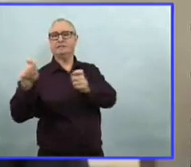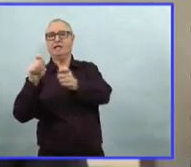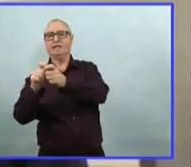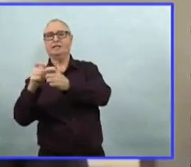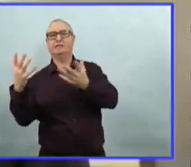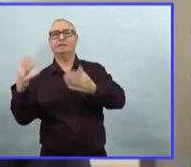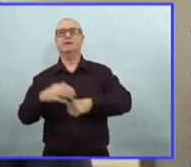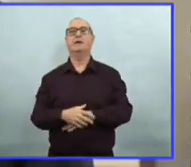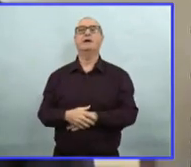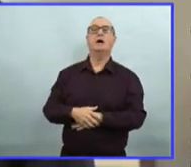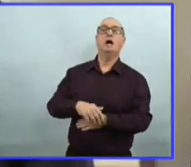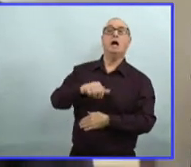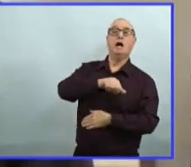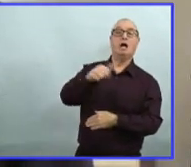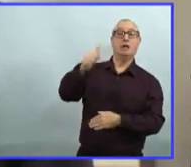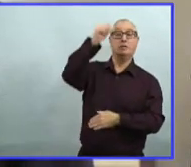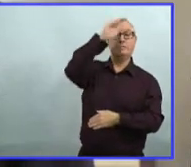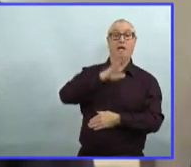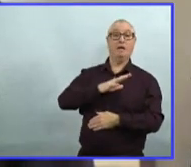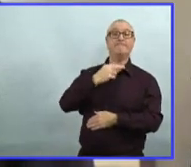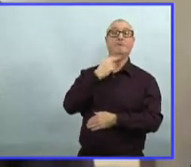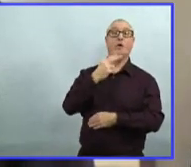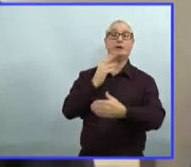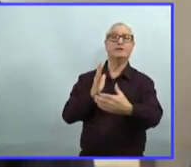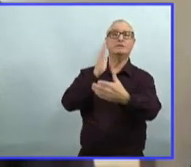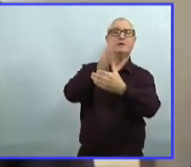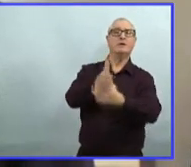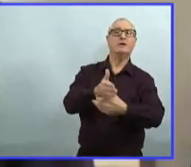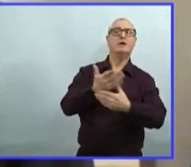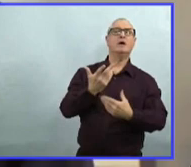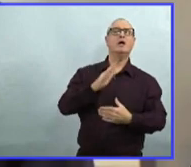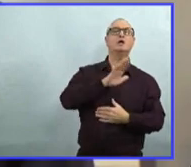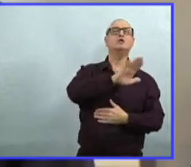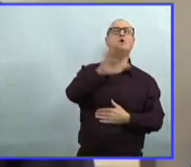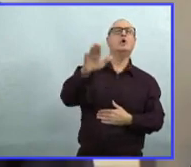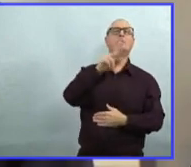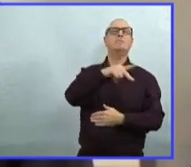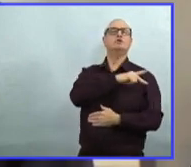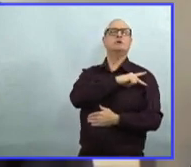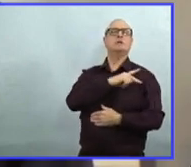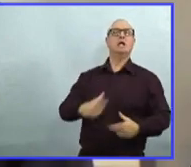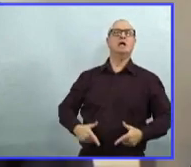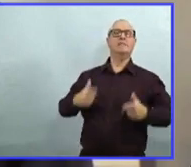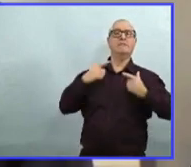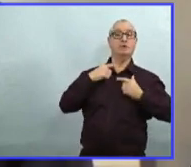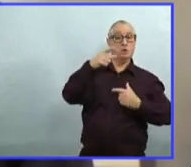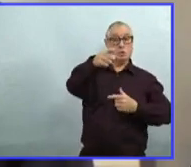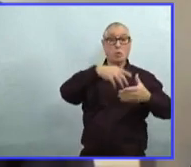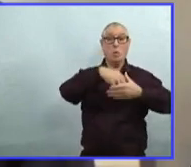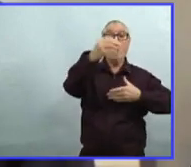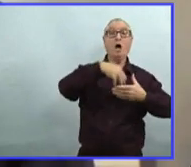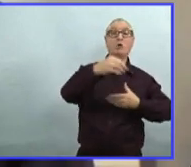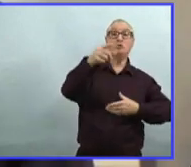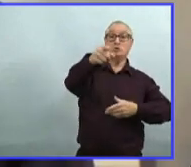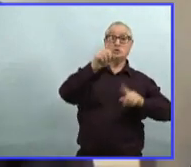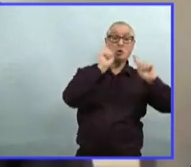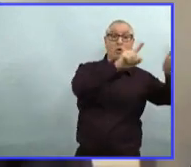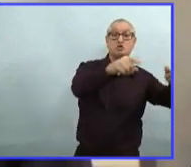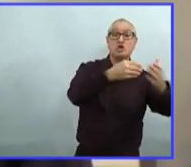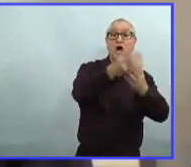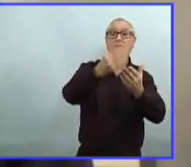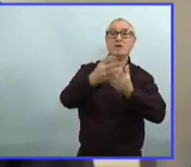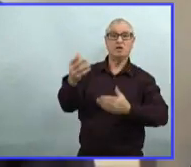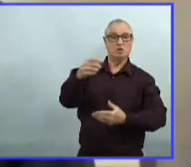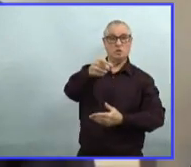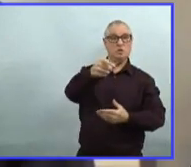At this point here now, I'm not doing much for that. I think that I've always